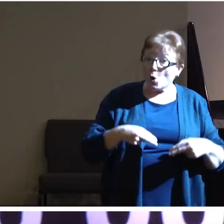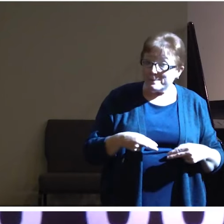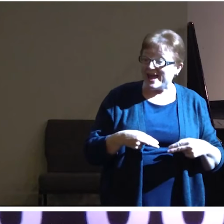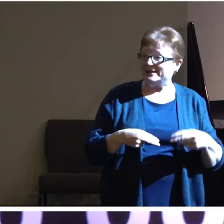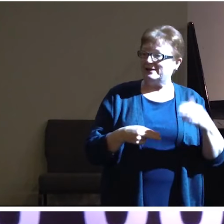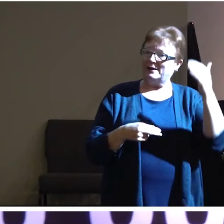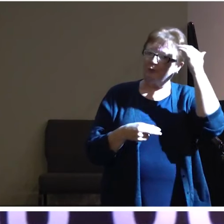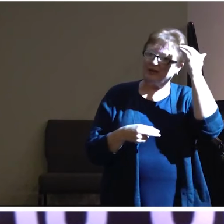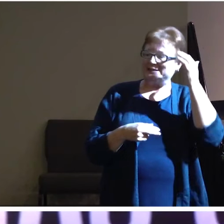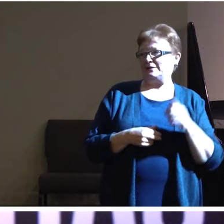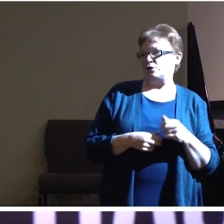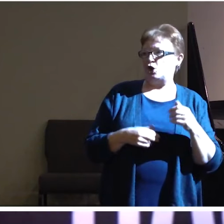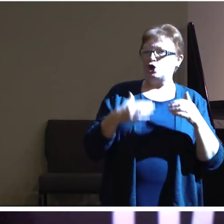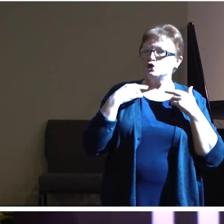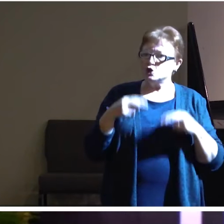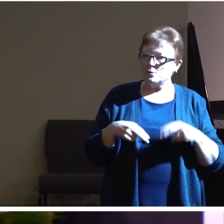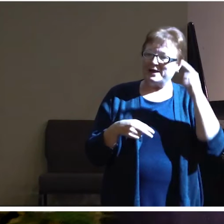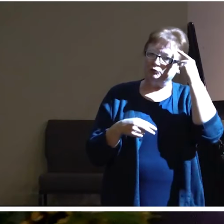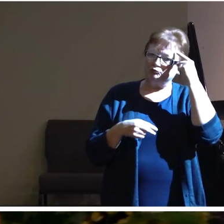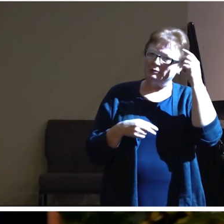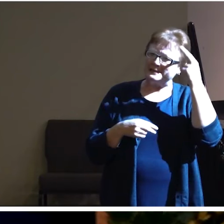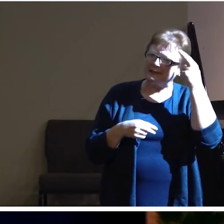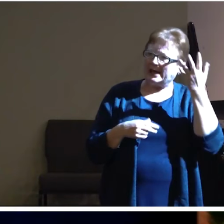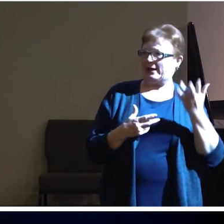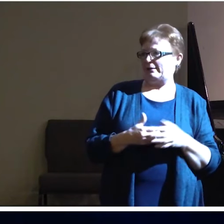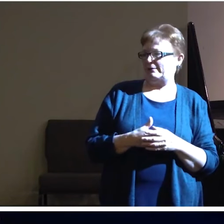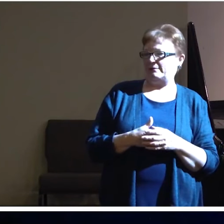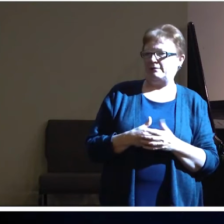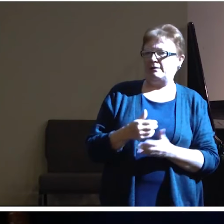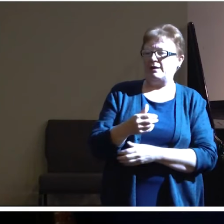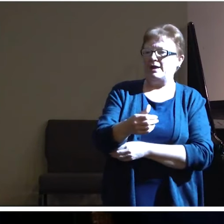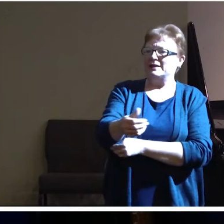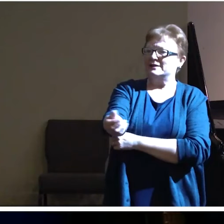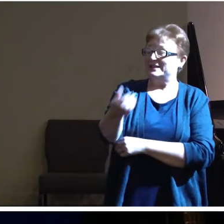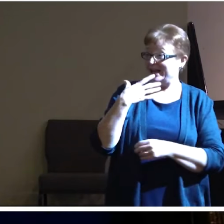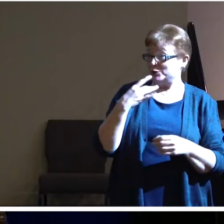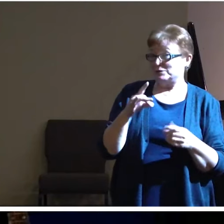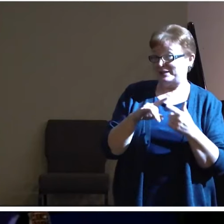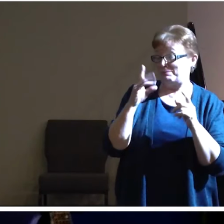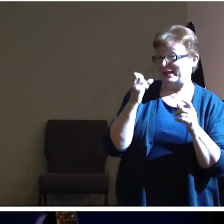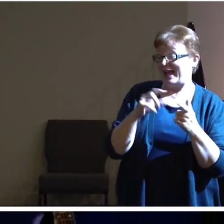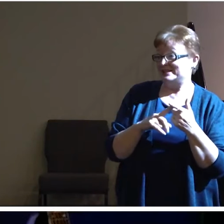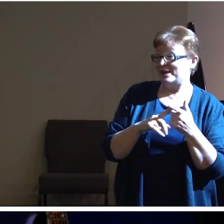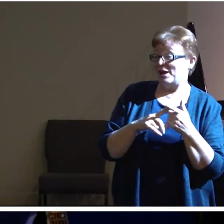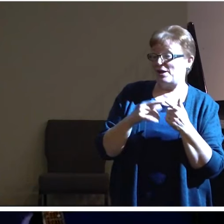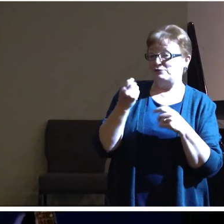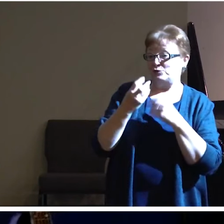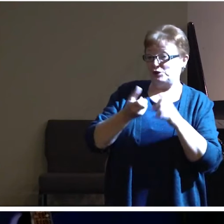new. In fact, it just resulted from the enlightenment just a few hundred years ago, really, this notion that humanity